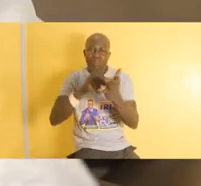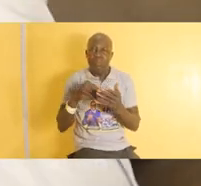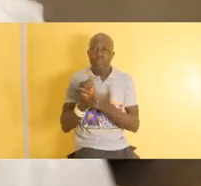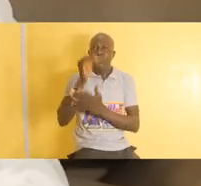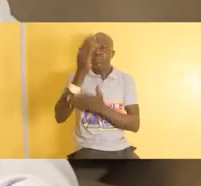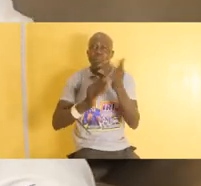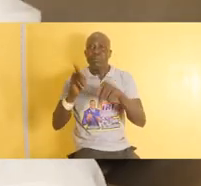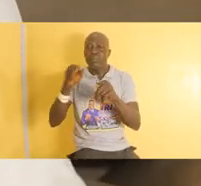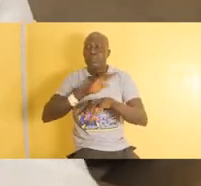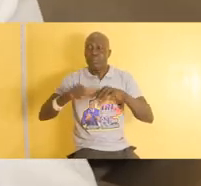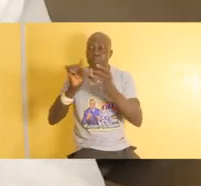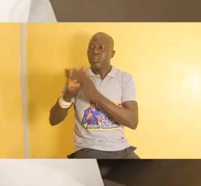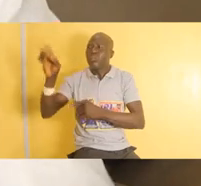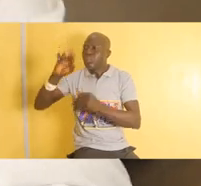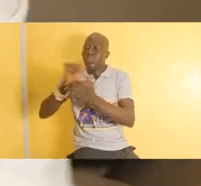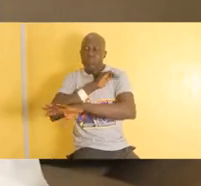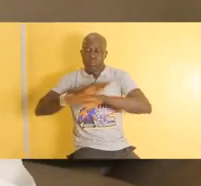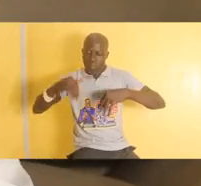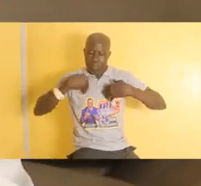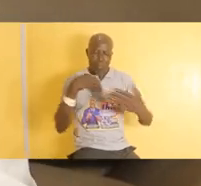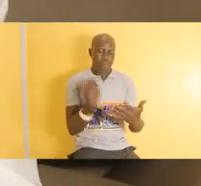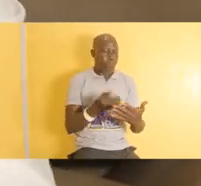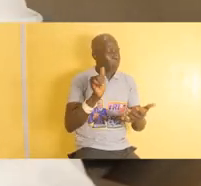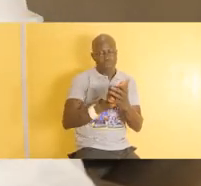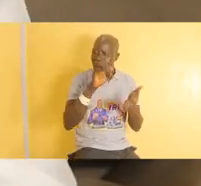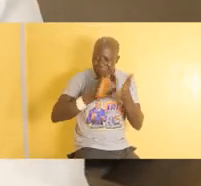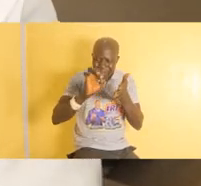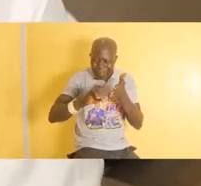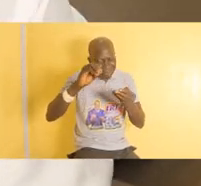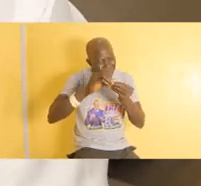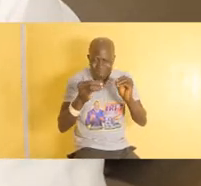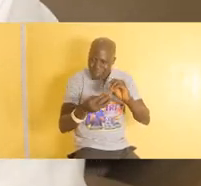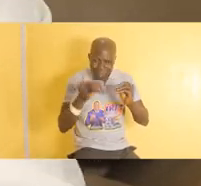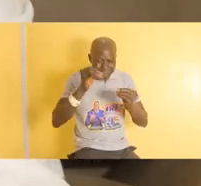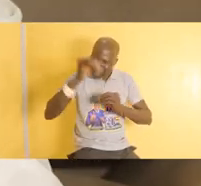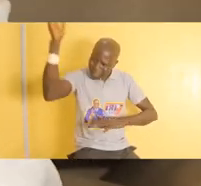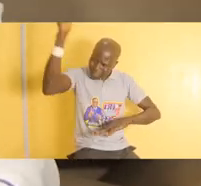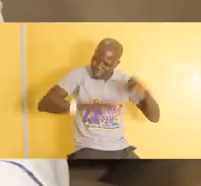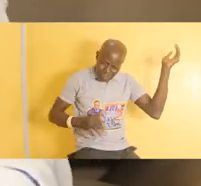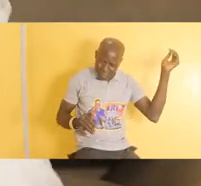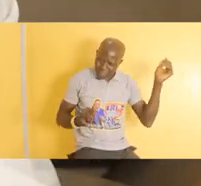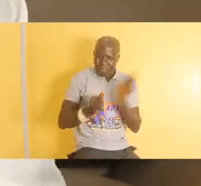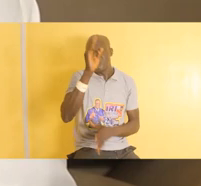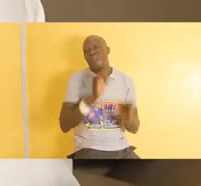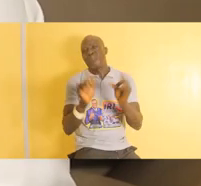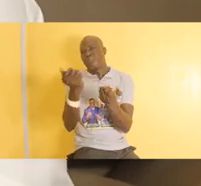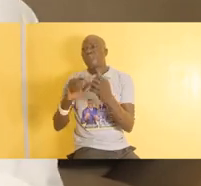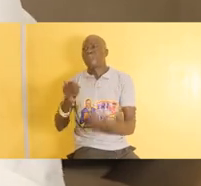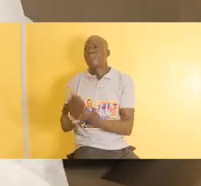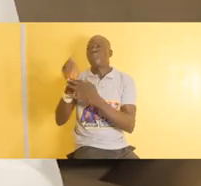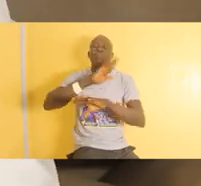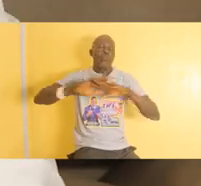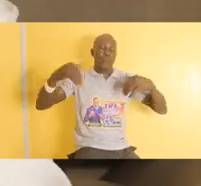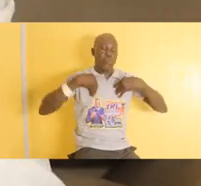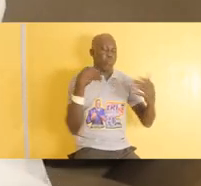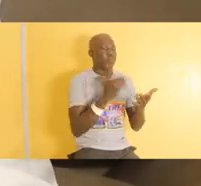you elomi won say dey pe won jo la account some people do not even have account number ben bo fe sanu e go see bi to